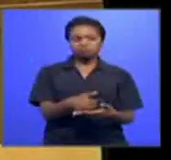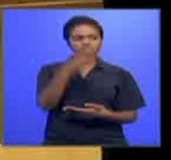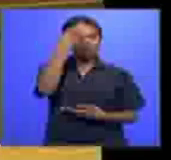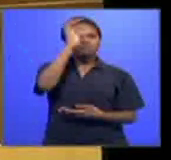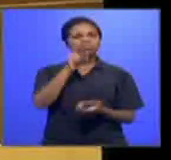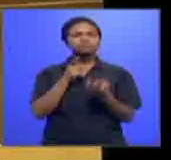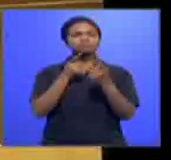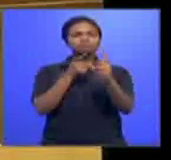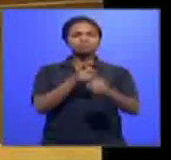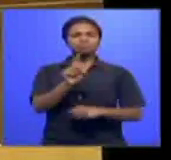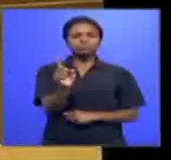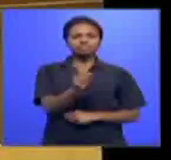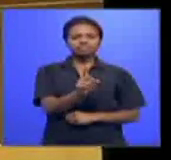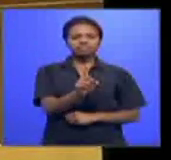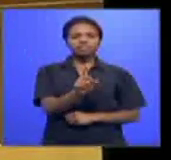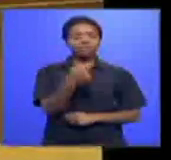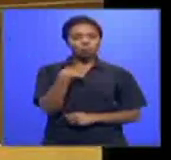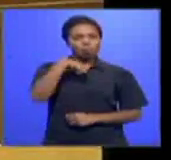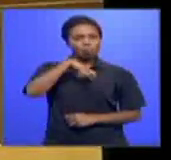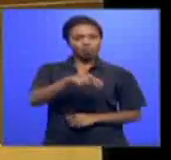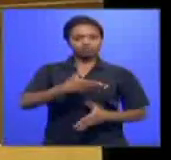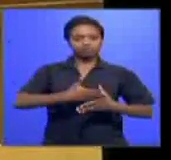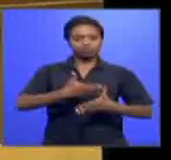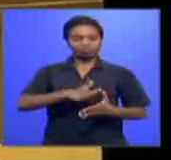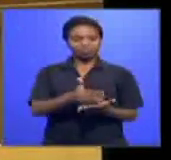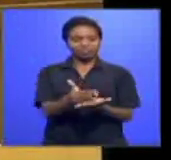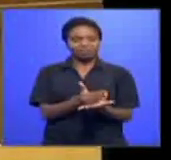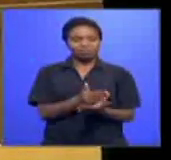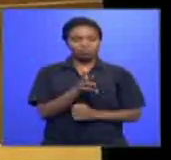of saving jobs.